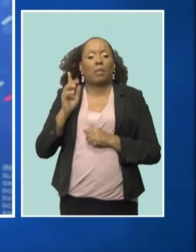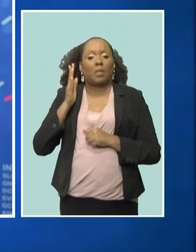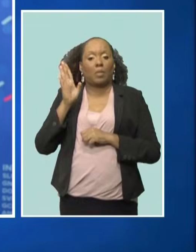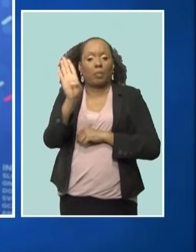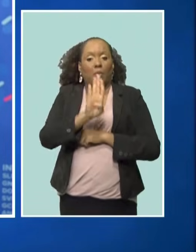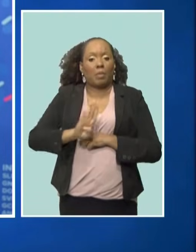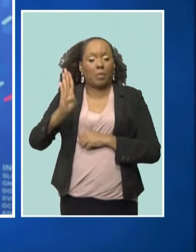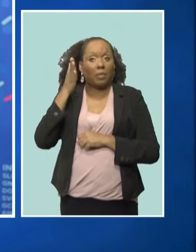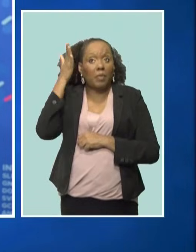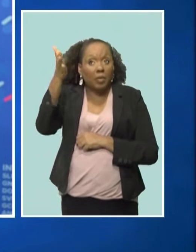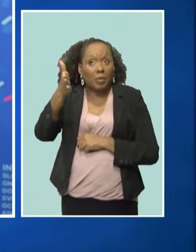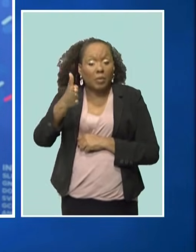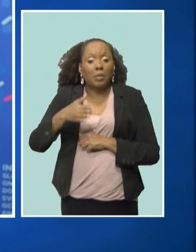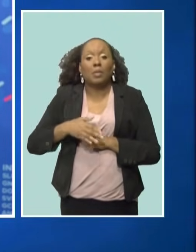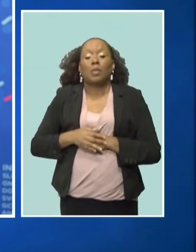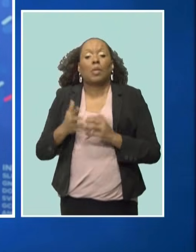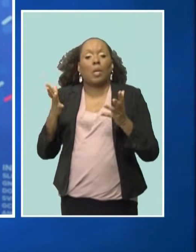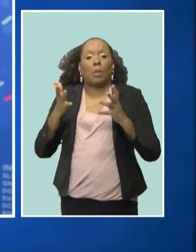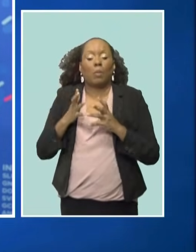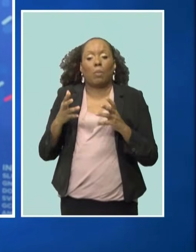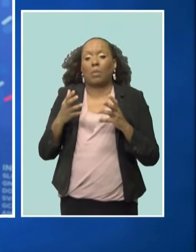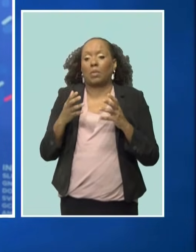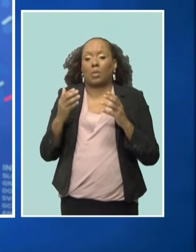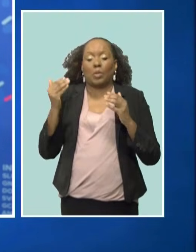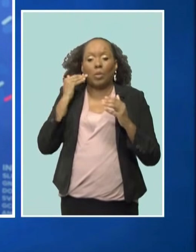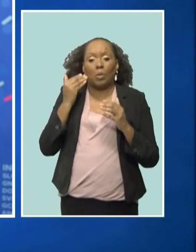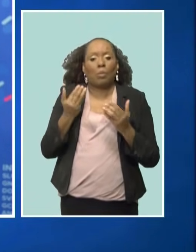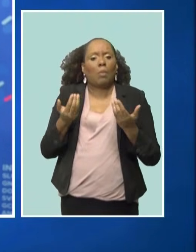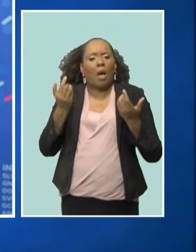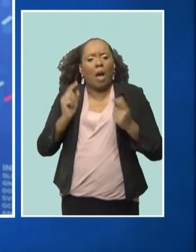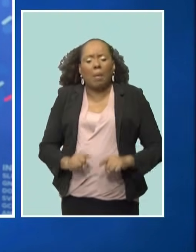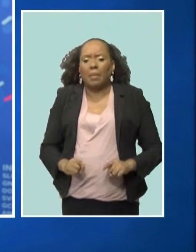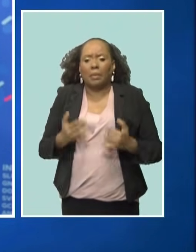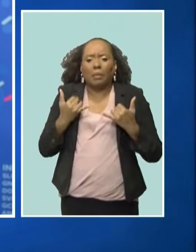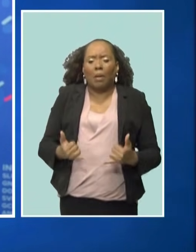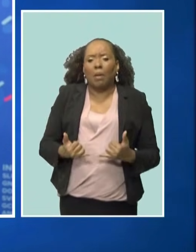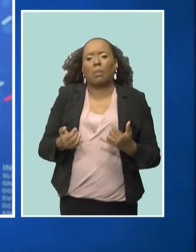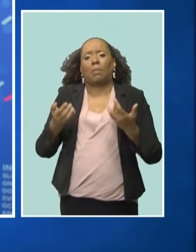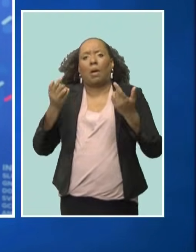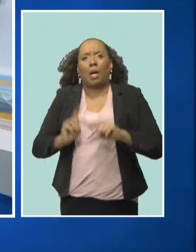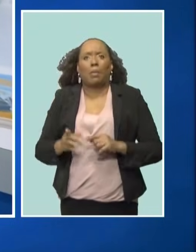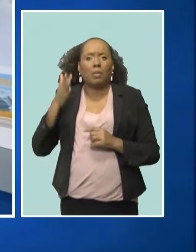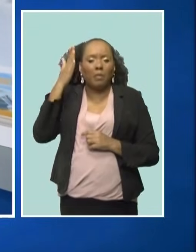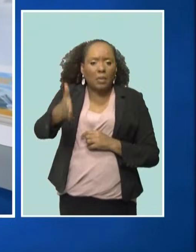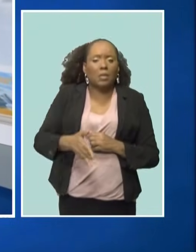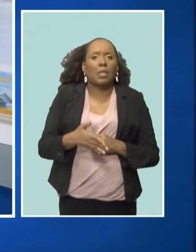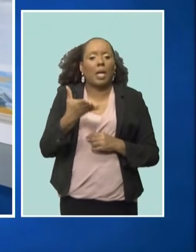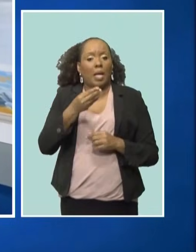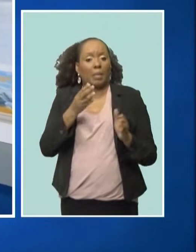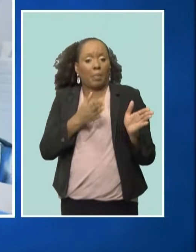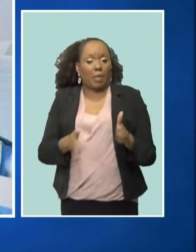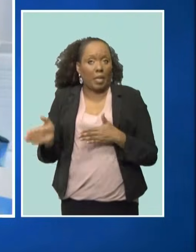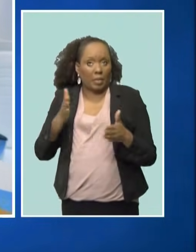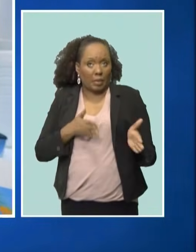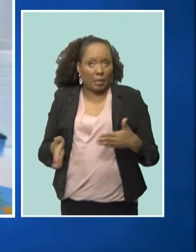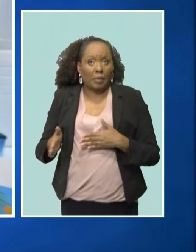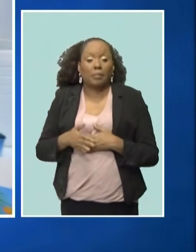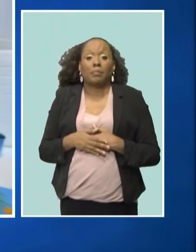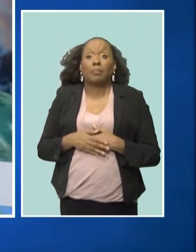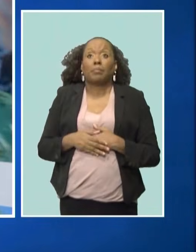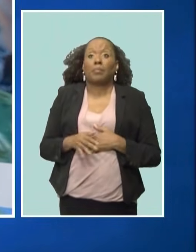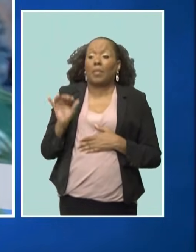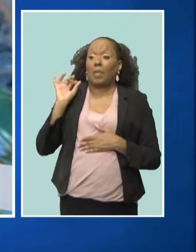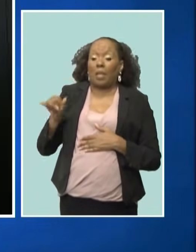seek out new and future growth opportunities for cruise tourism in Barbados. Sea Trade Cruise Global 2025